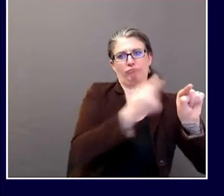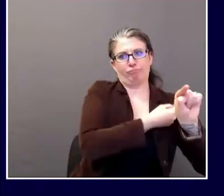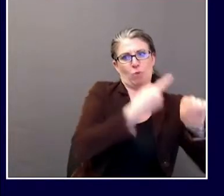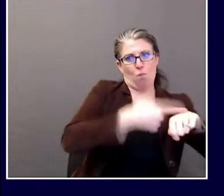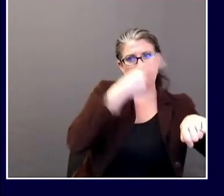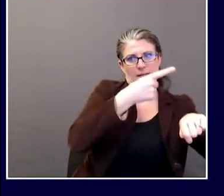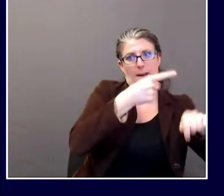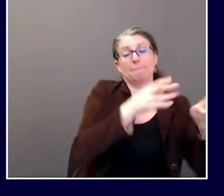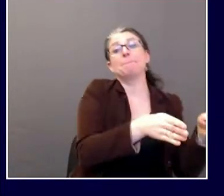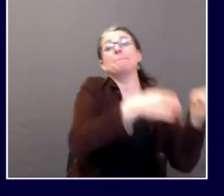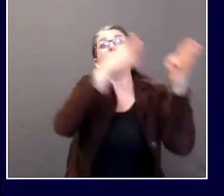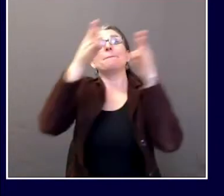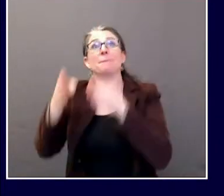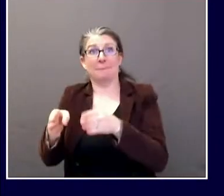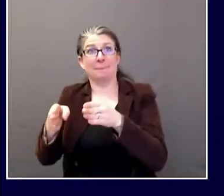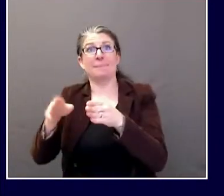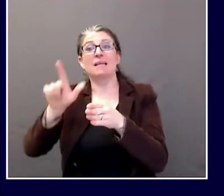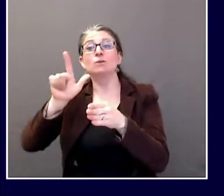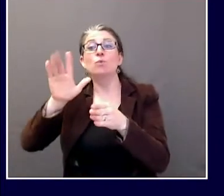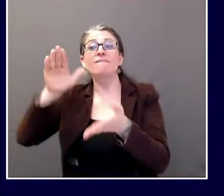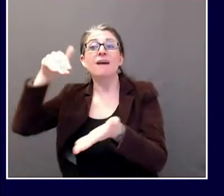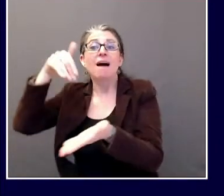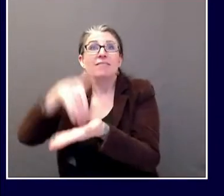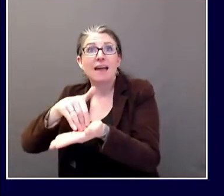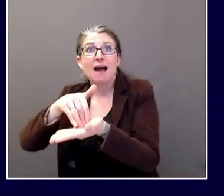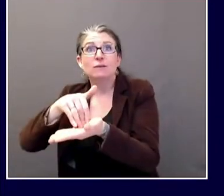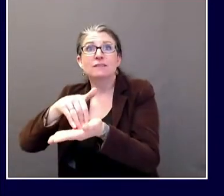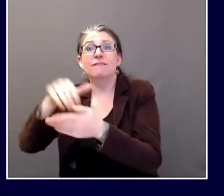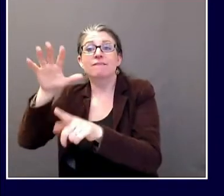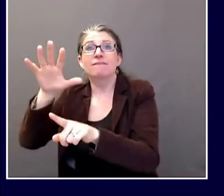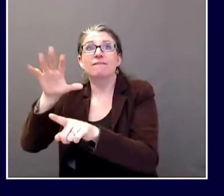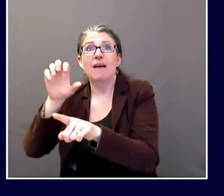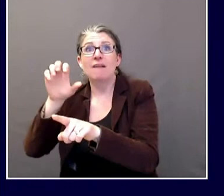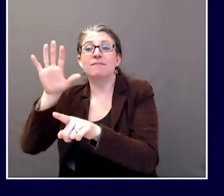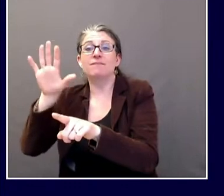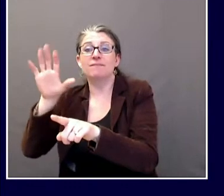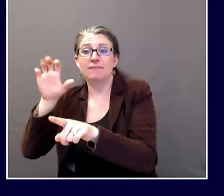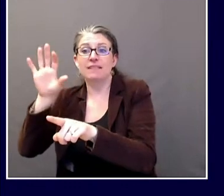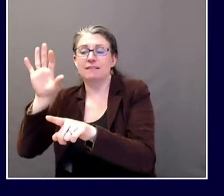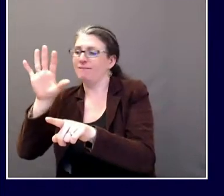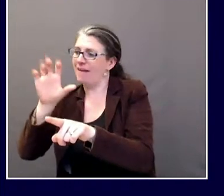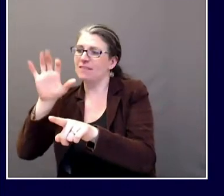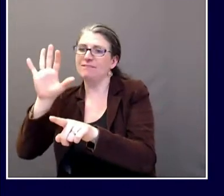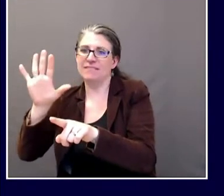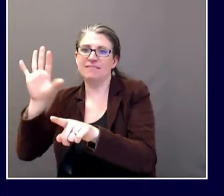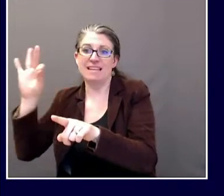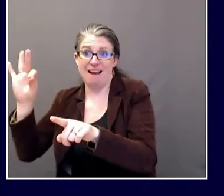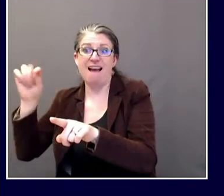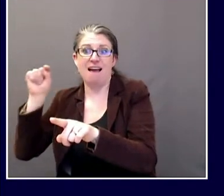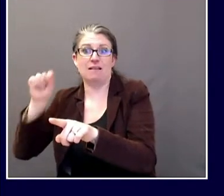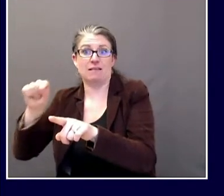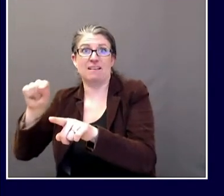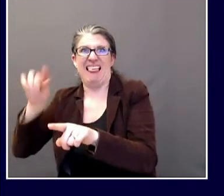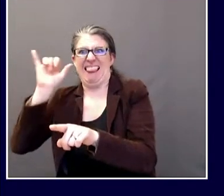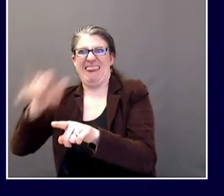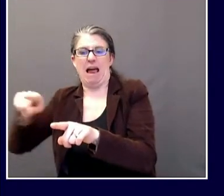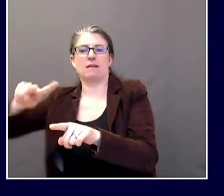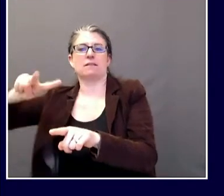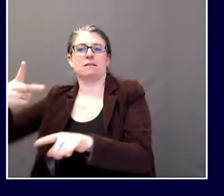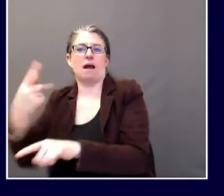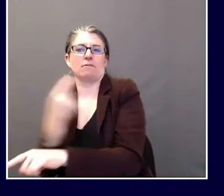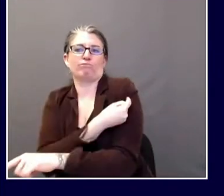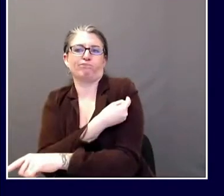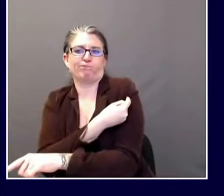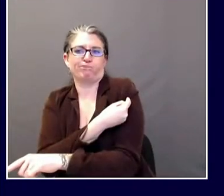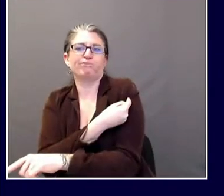25,559 are second doses that have been administered. I'd like to take a second to talk a little bit about where we stand with